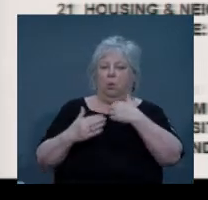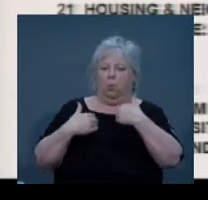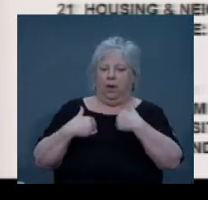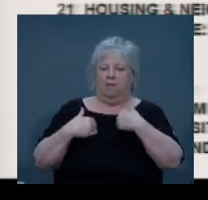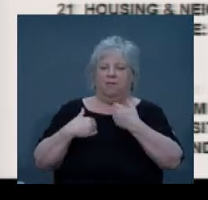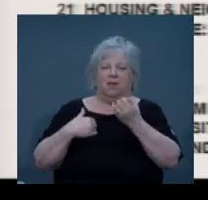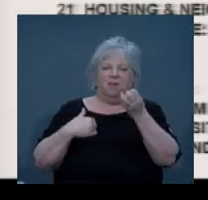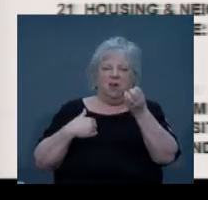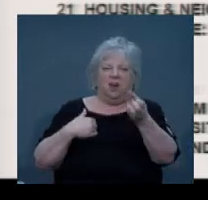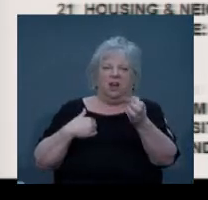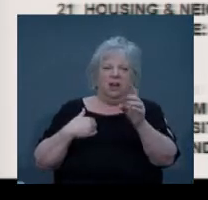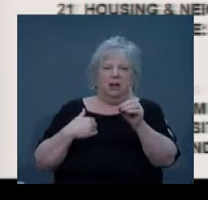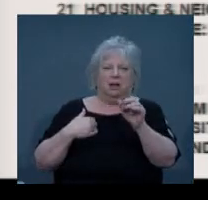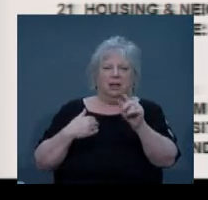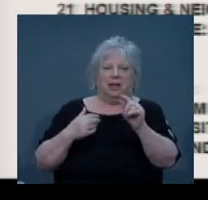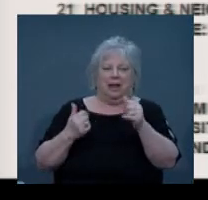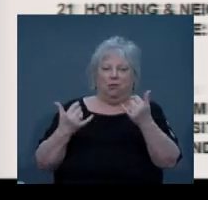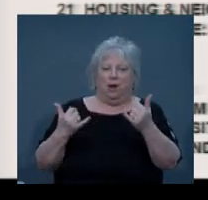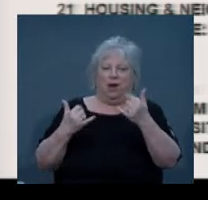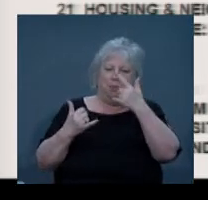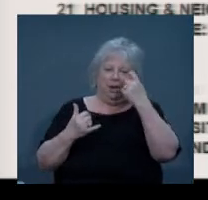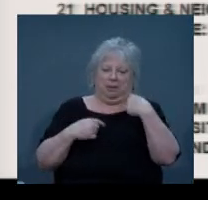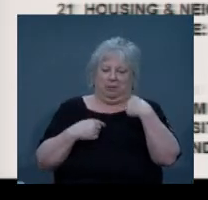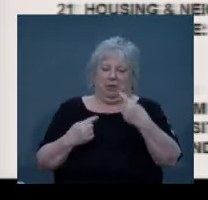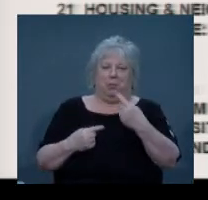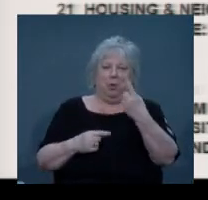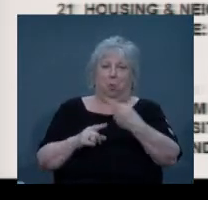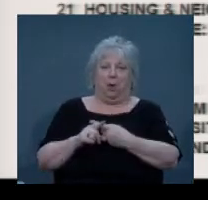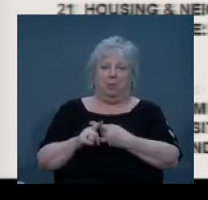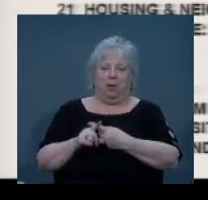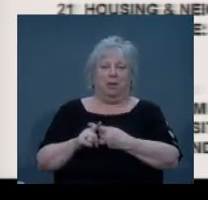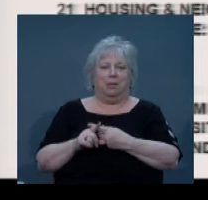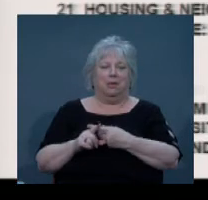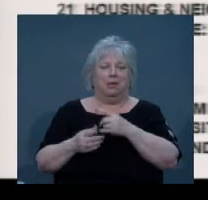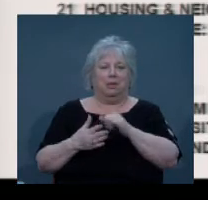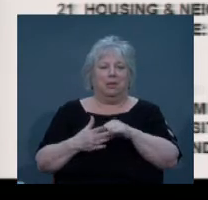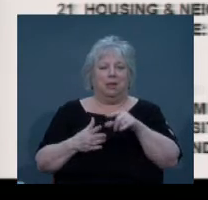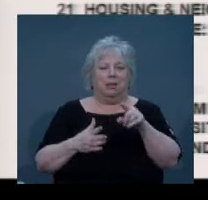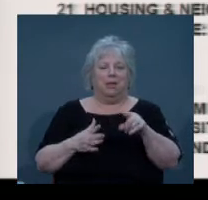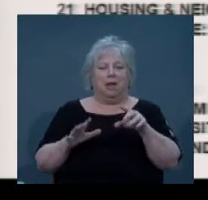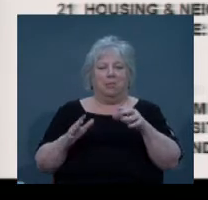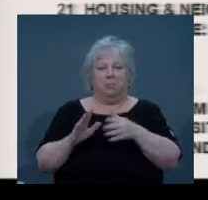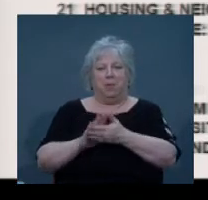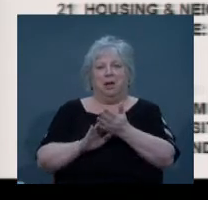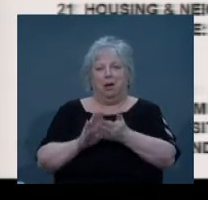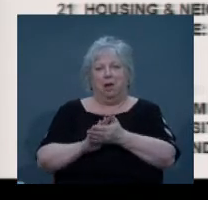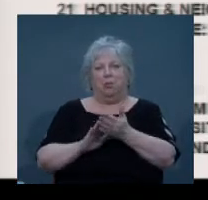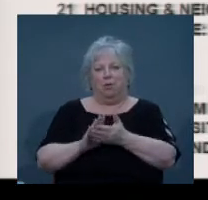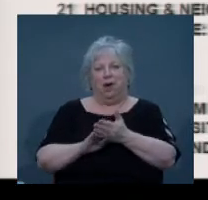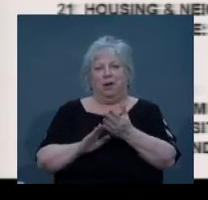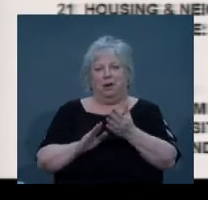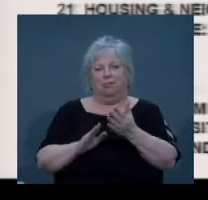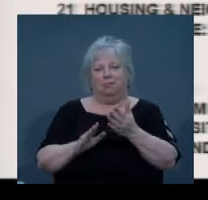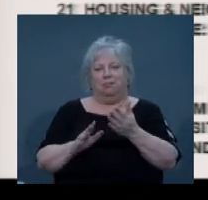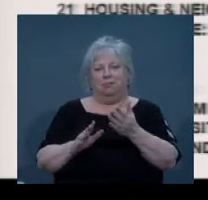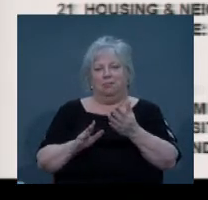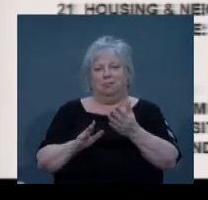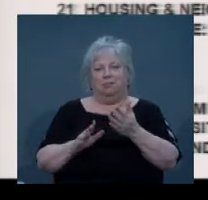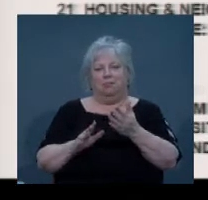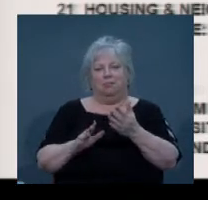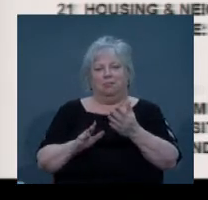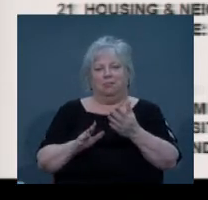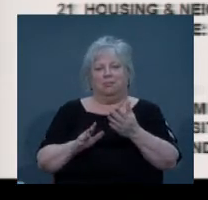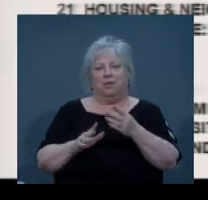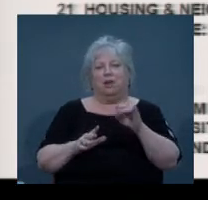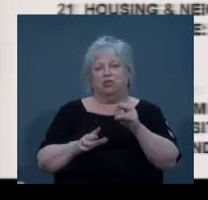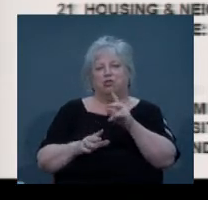very little data at this point because it's only been 1 month, that they've been operating since. All the